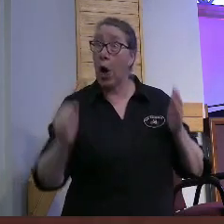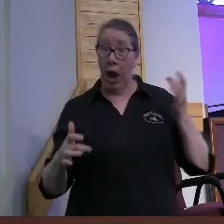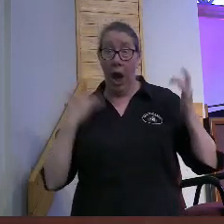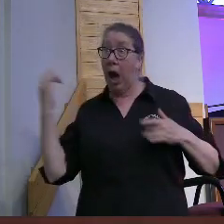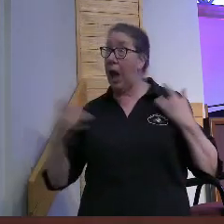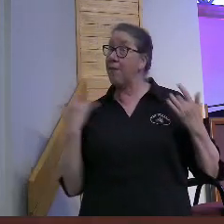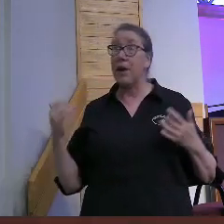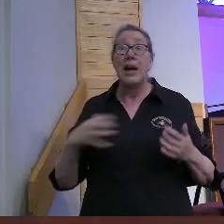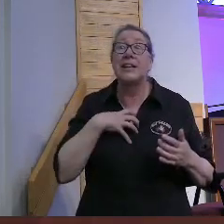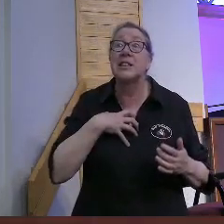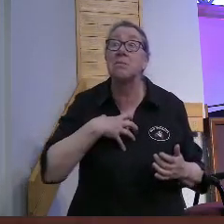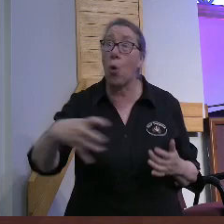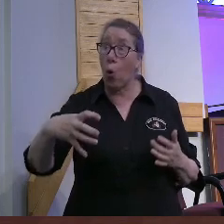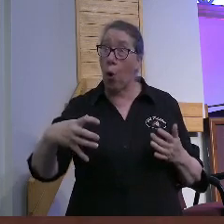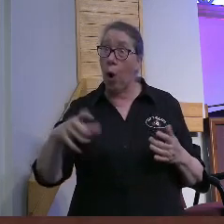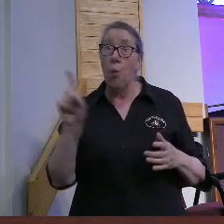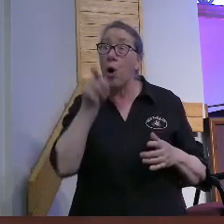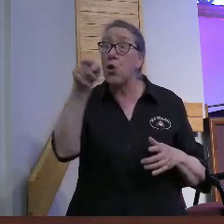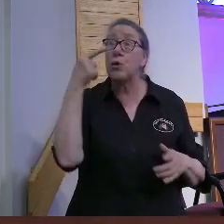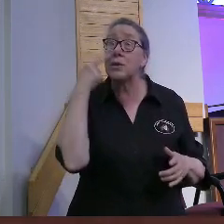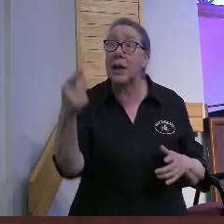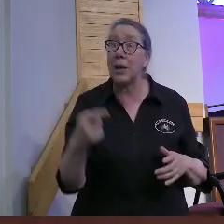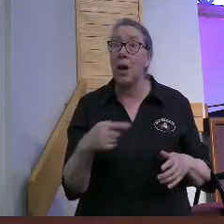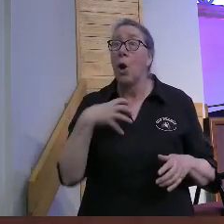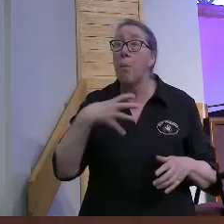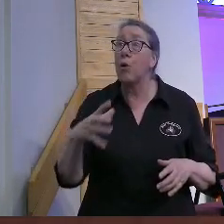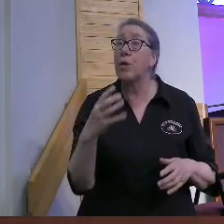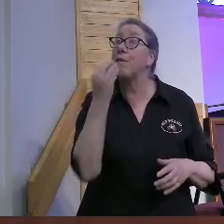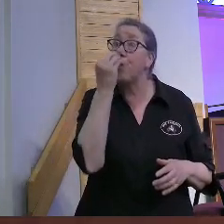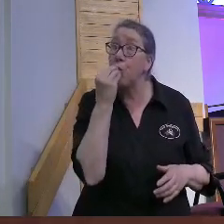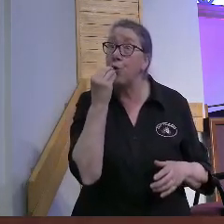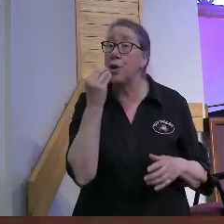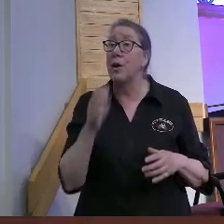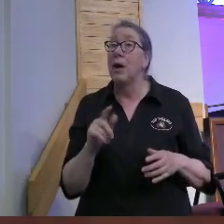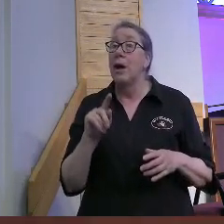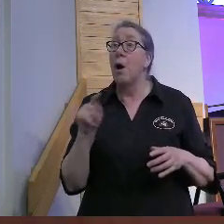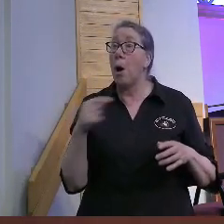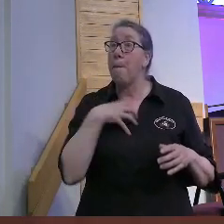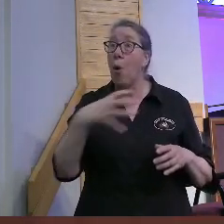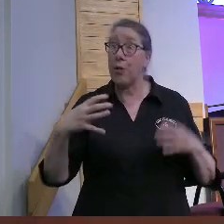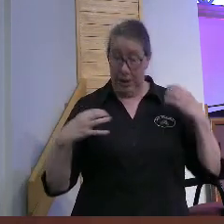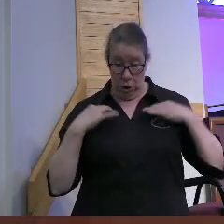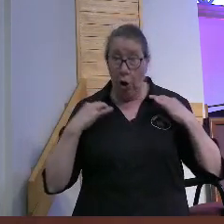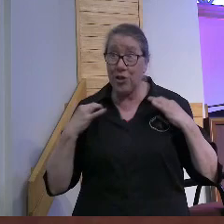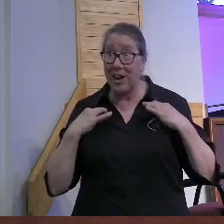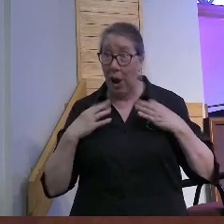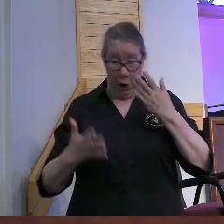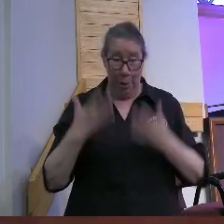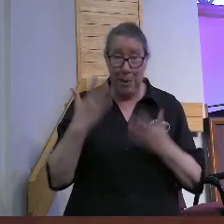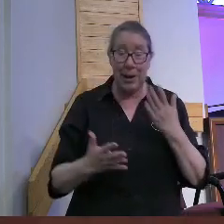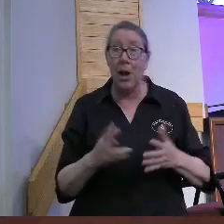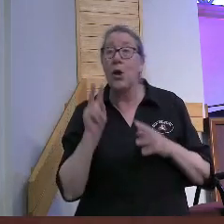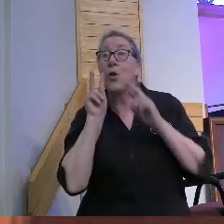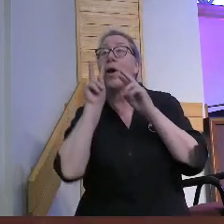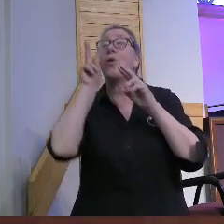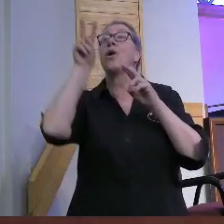the material things. Your life is more than food, and your body is more than clothing. You have got your eyes looking over the wall at